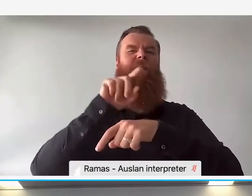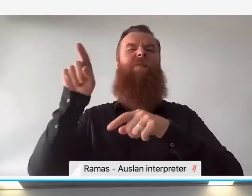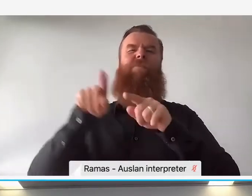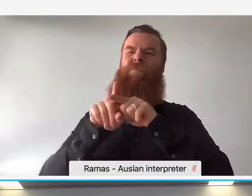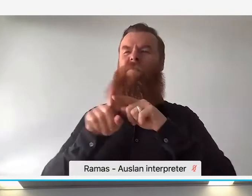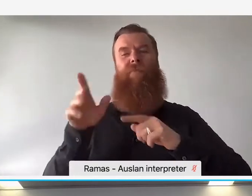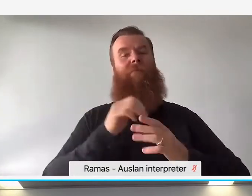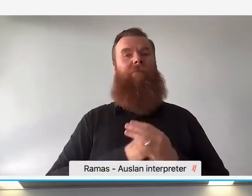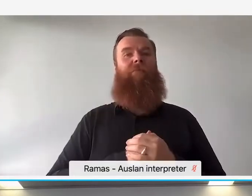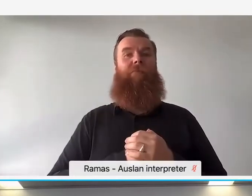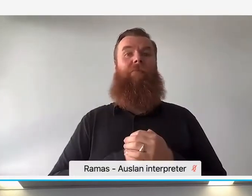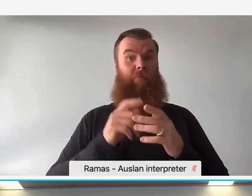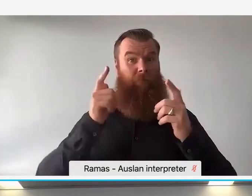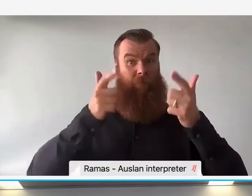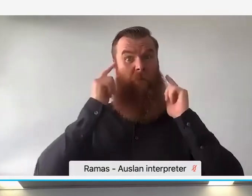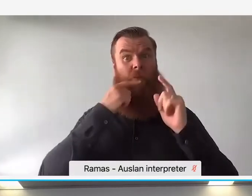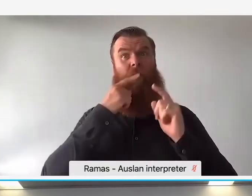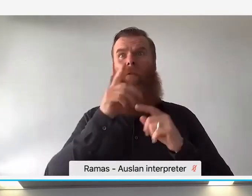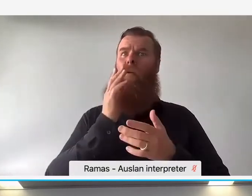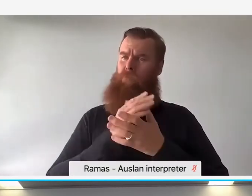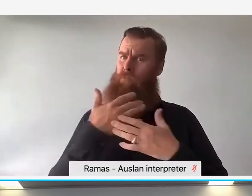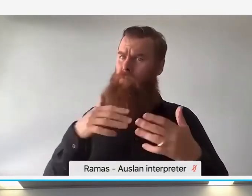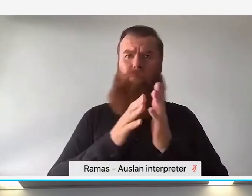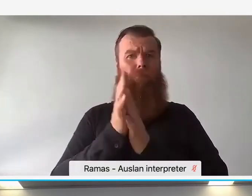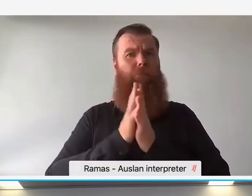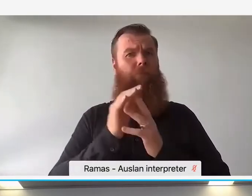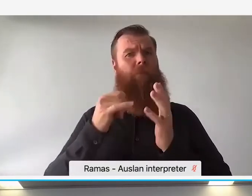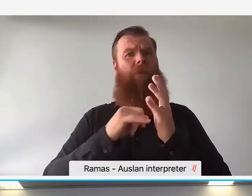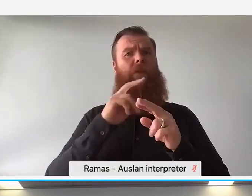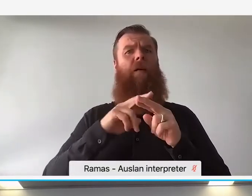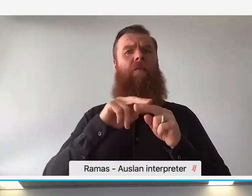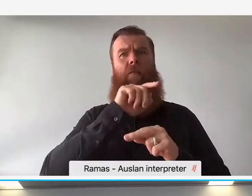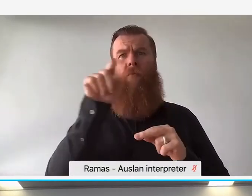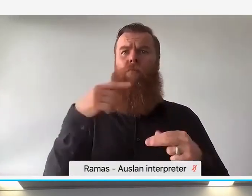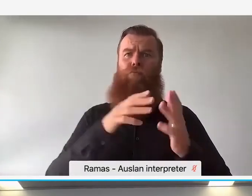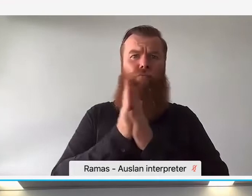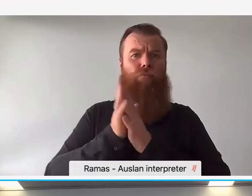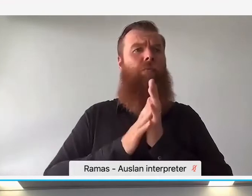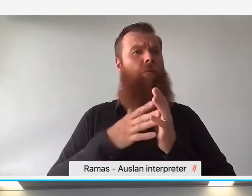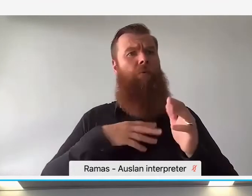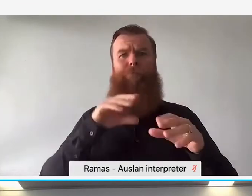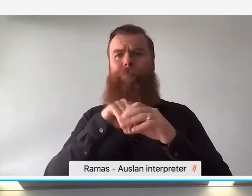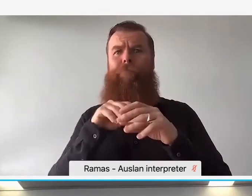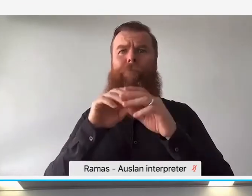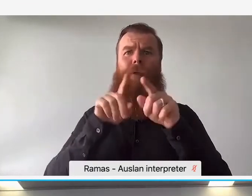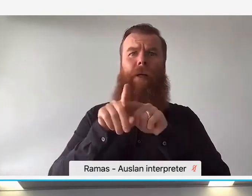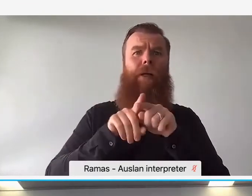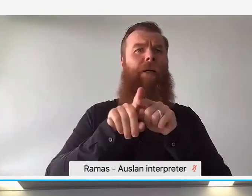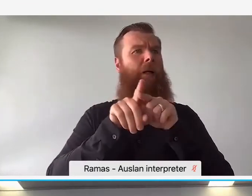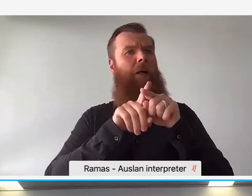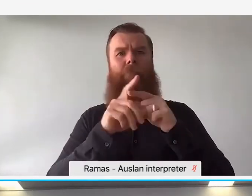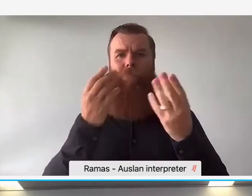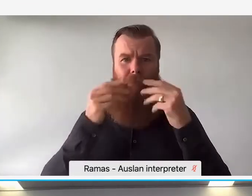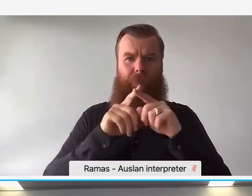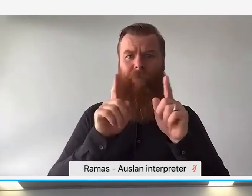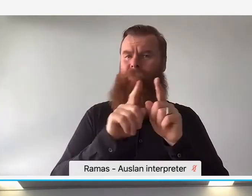workers engaged, motivated, and keen to learn. They have successfully settled into their new communities and engaged with local